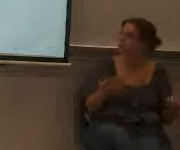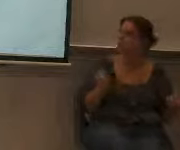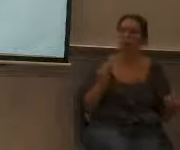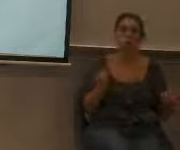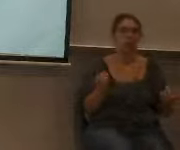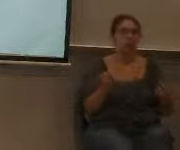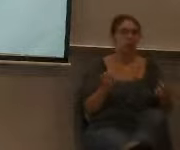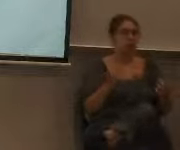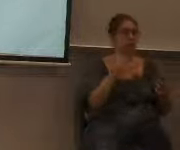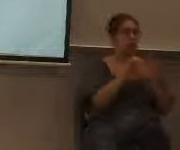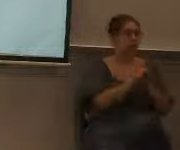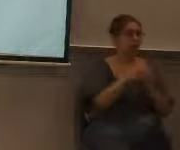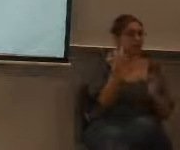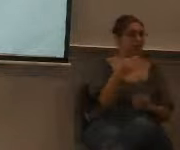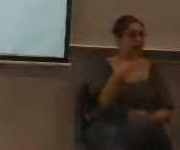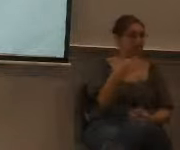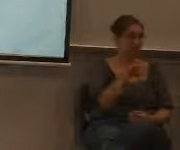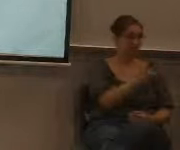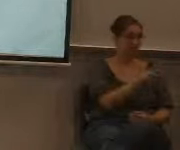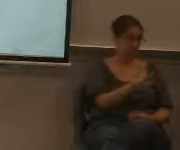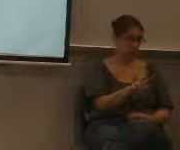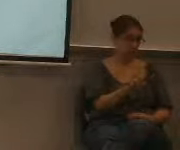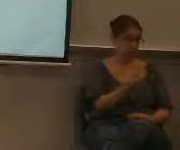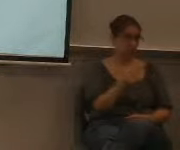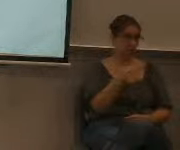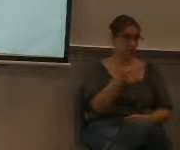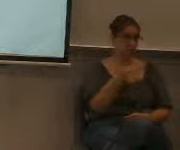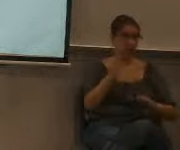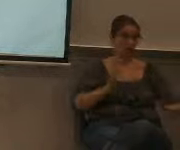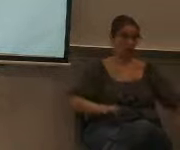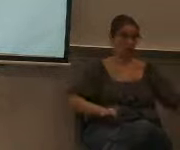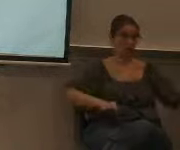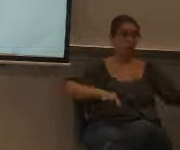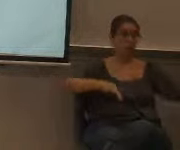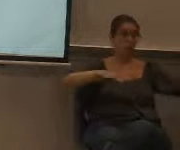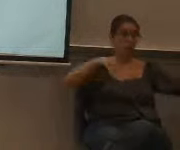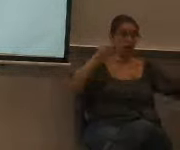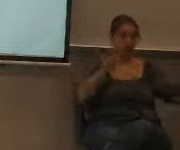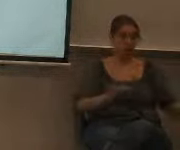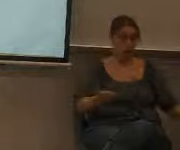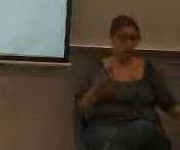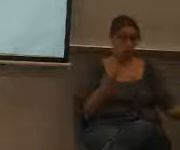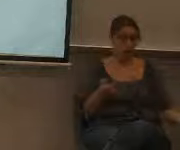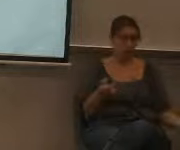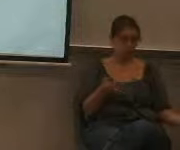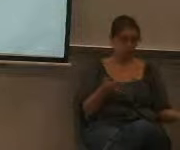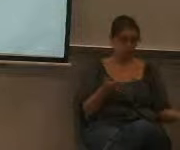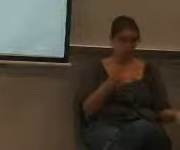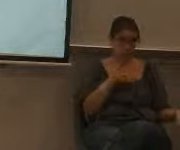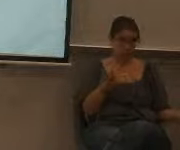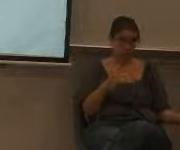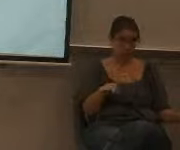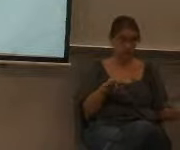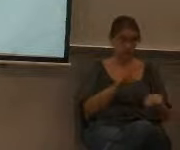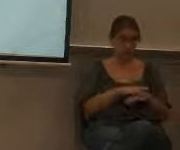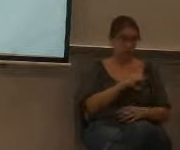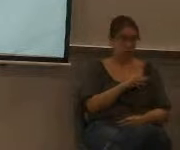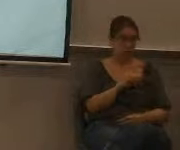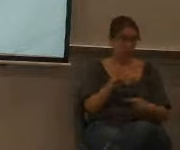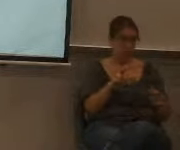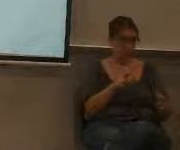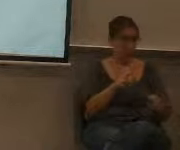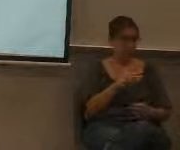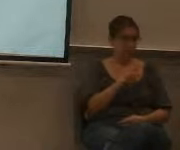And so, for example, in 1993, when we had large floods on the Missouri River